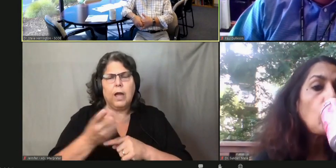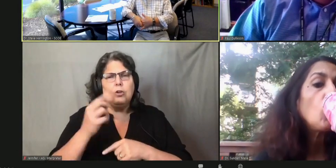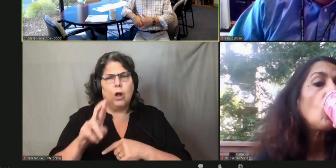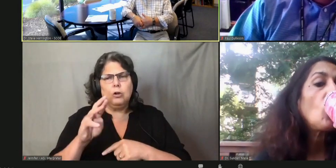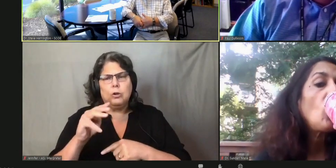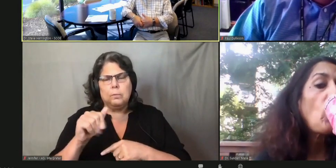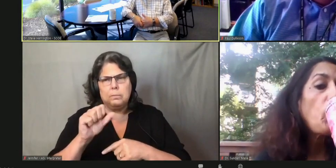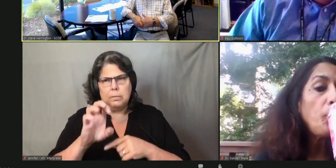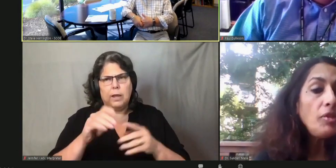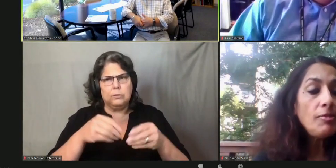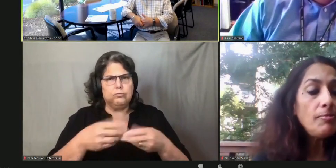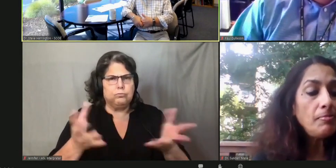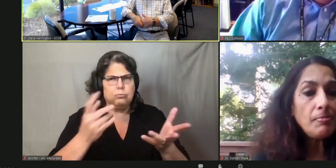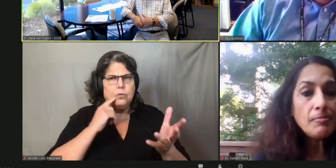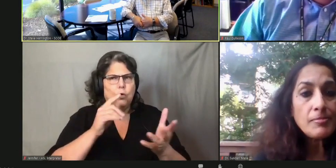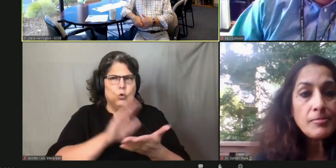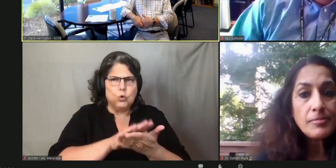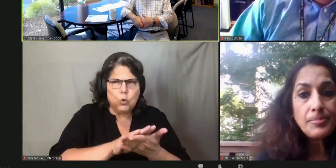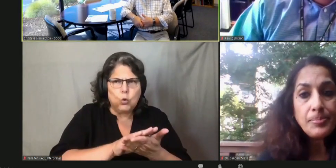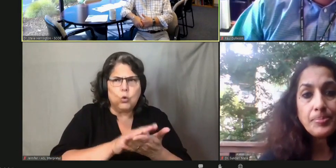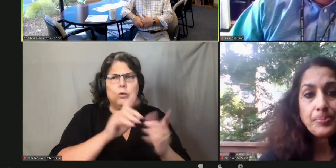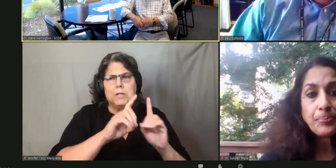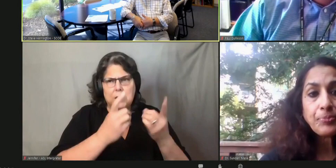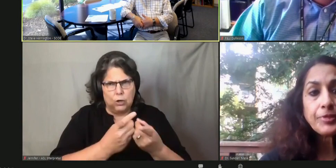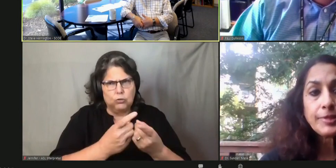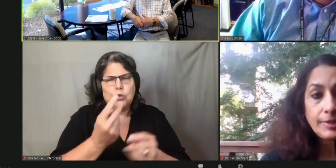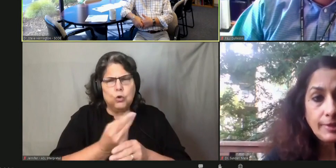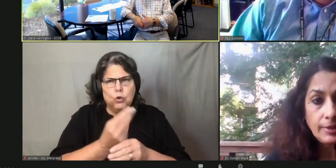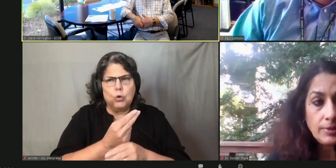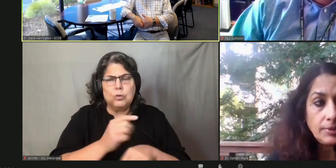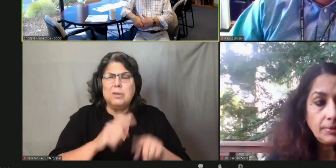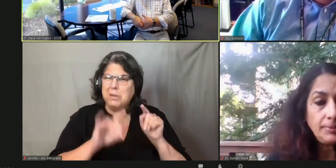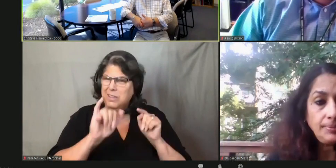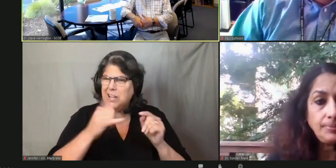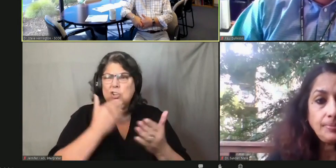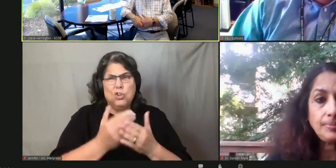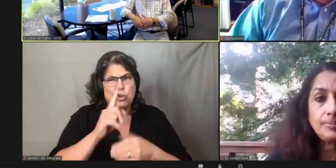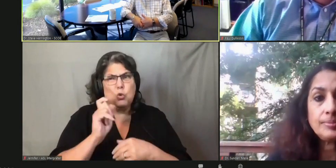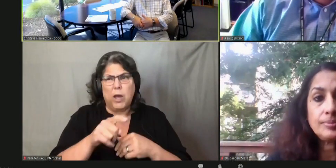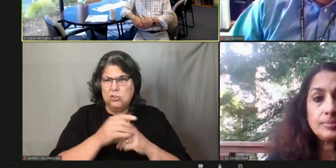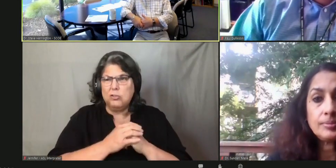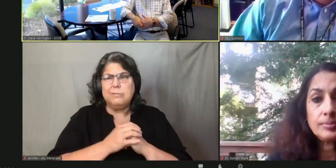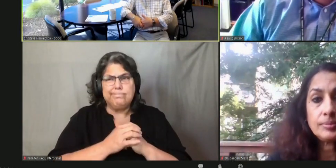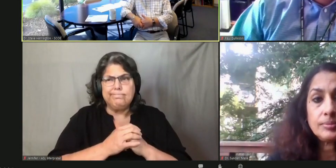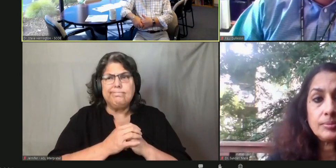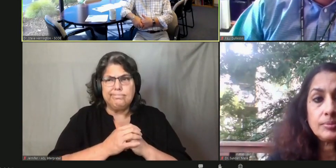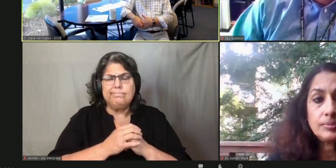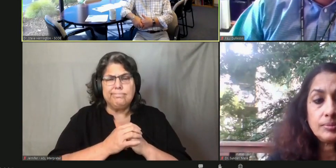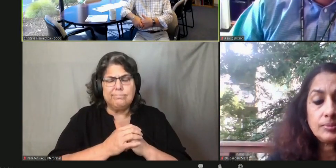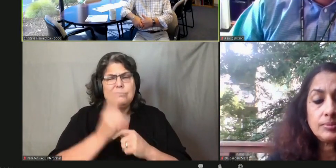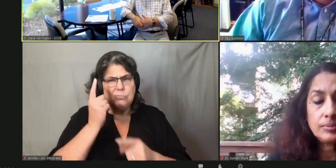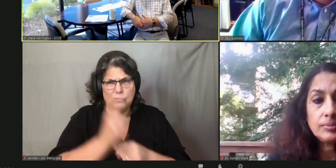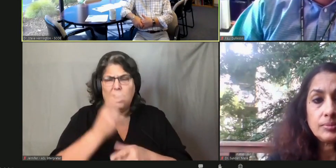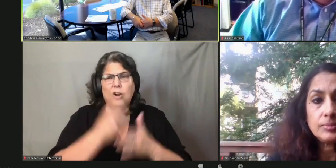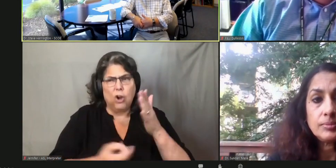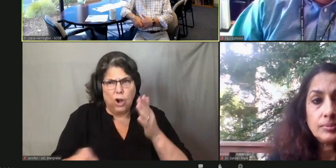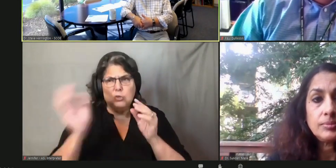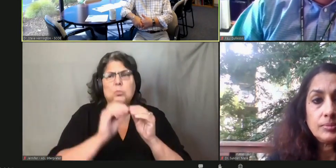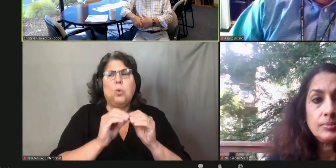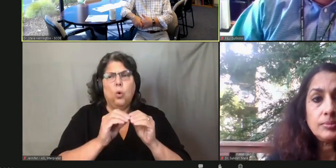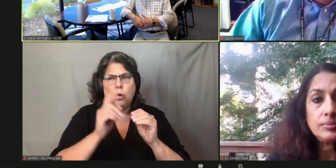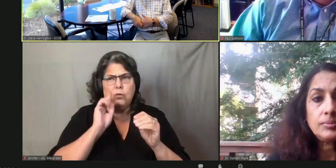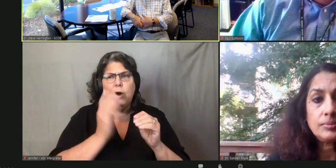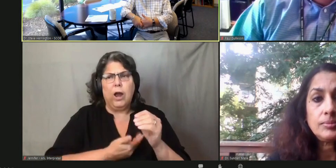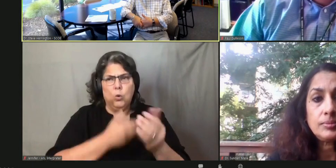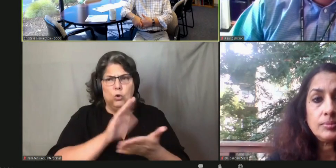that's available to them. But the question is very valid. It is an increased operating cost to a district. It